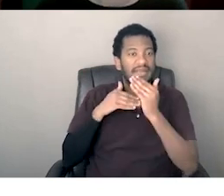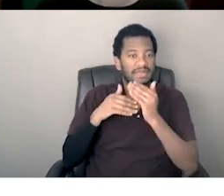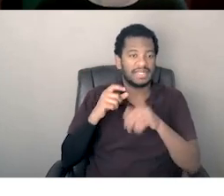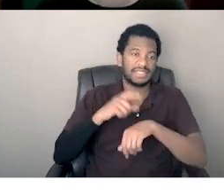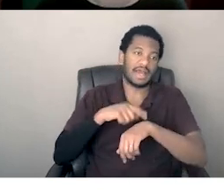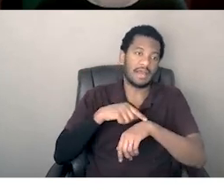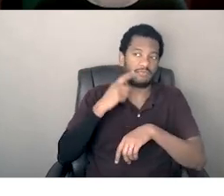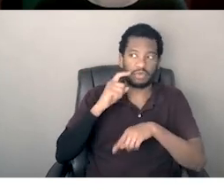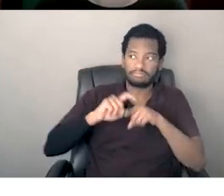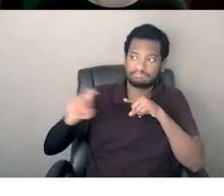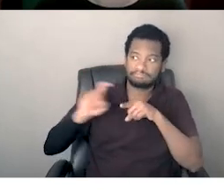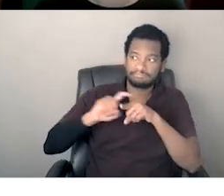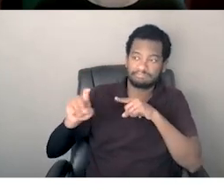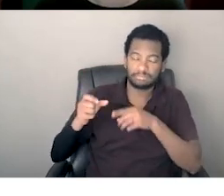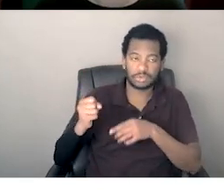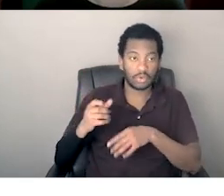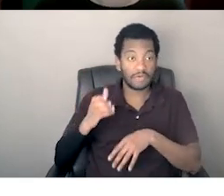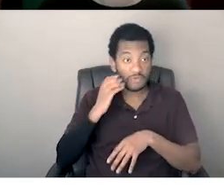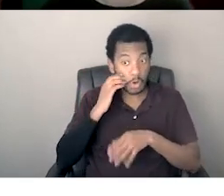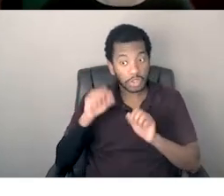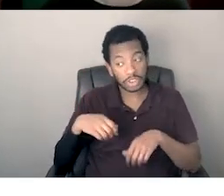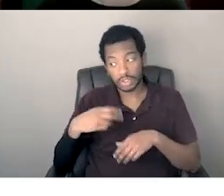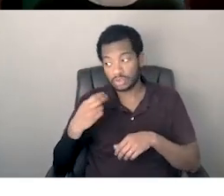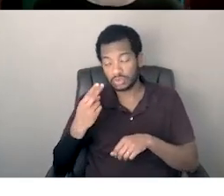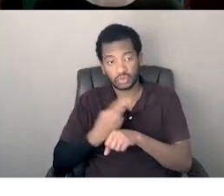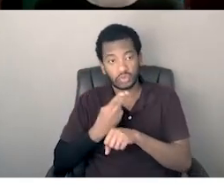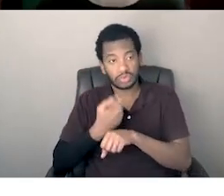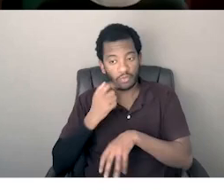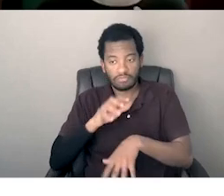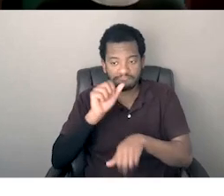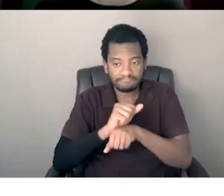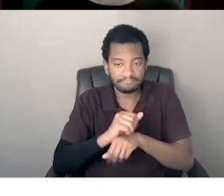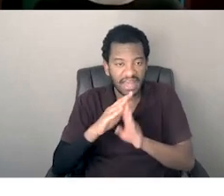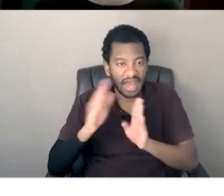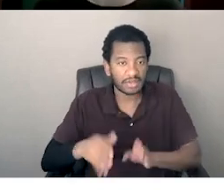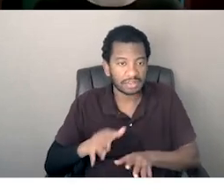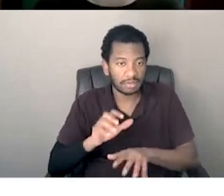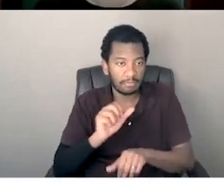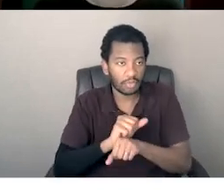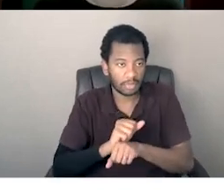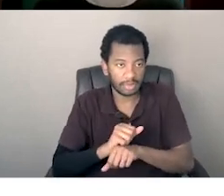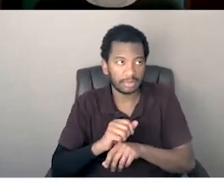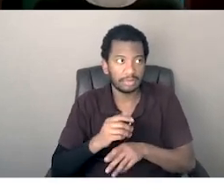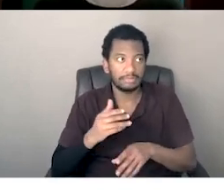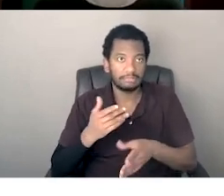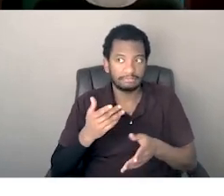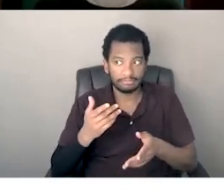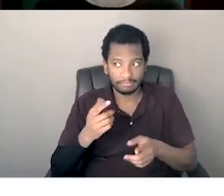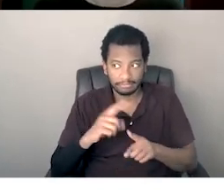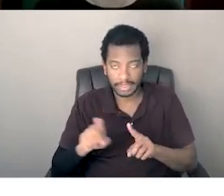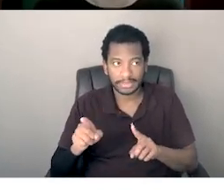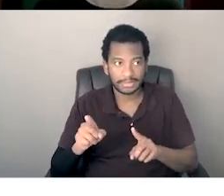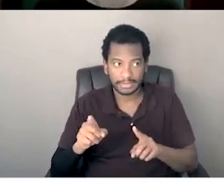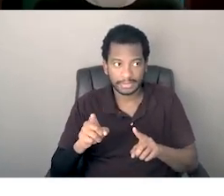up a housing appointment. And time again, that housing appointment wasn't set up. And